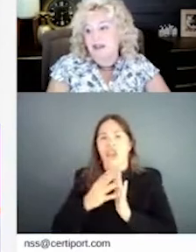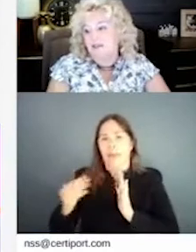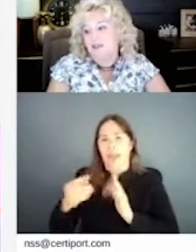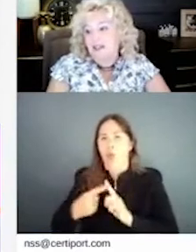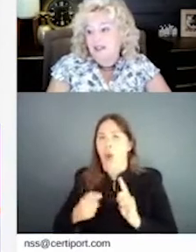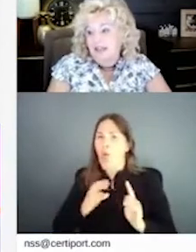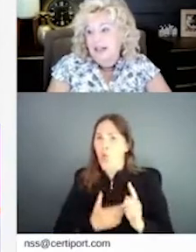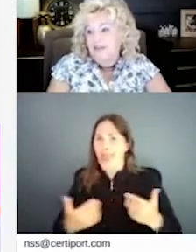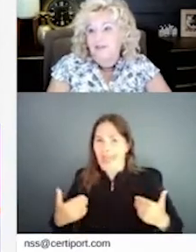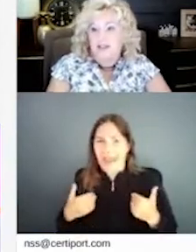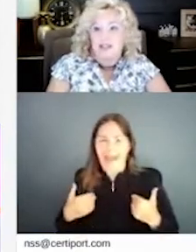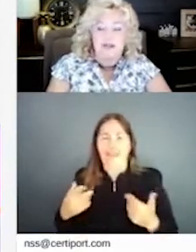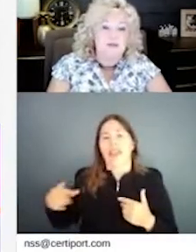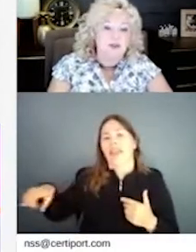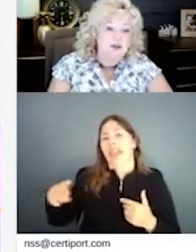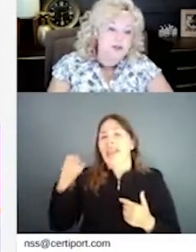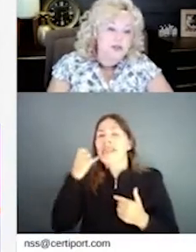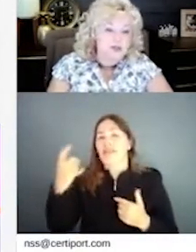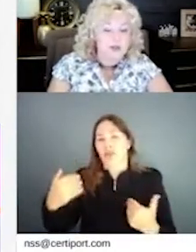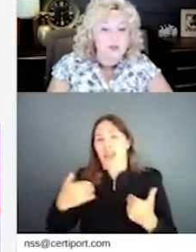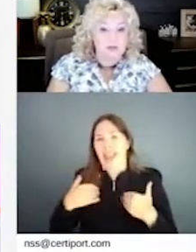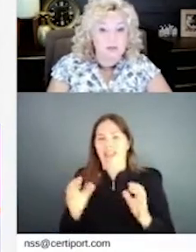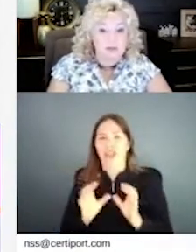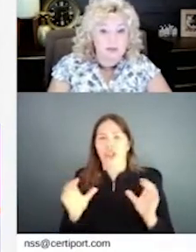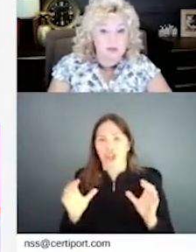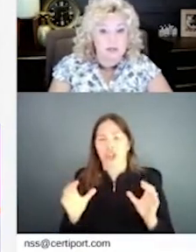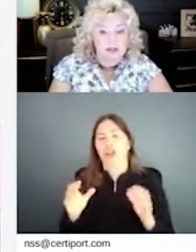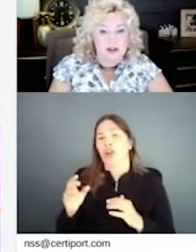have. They have, if you go to